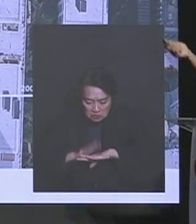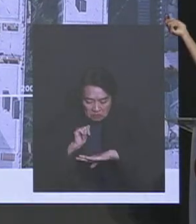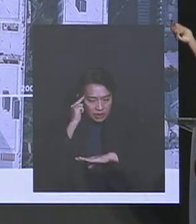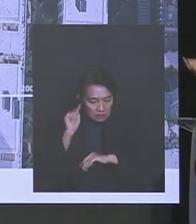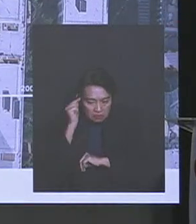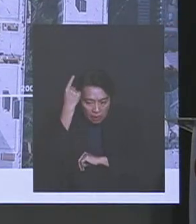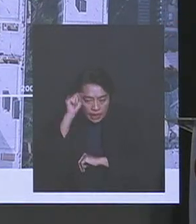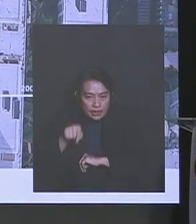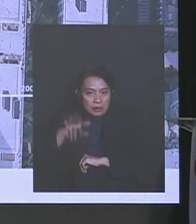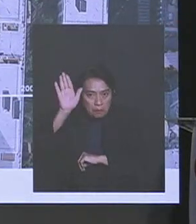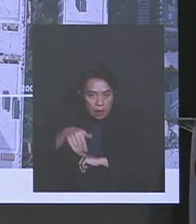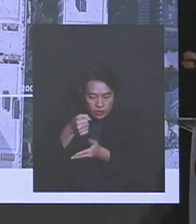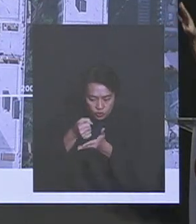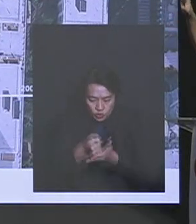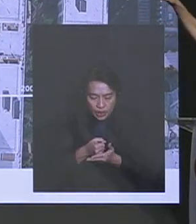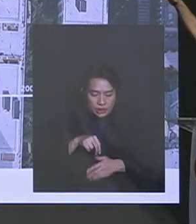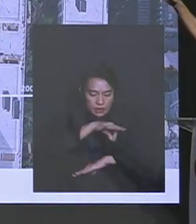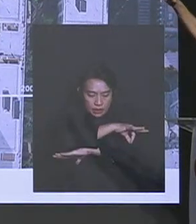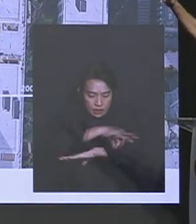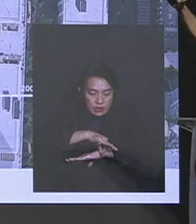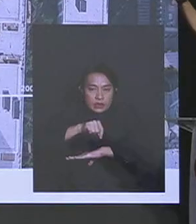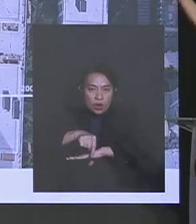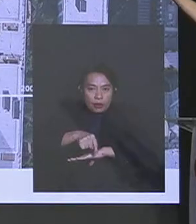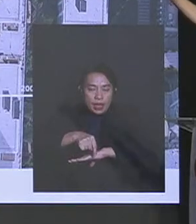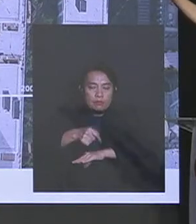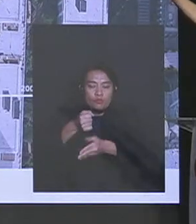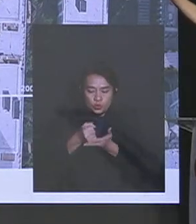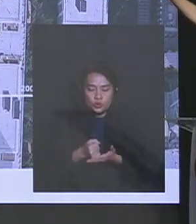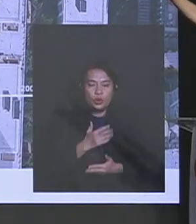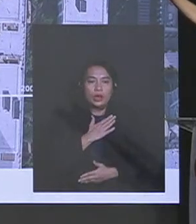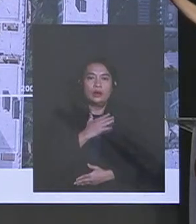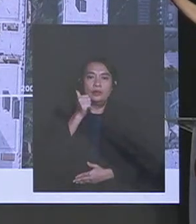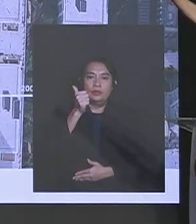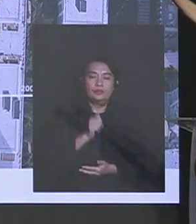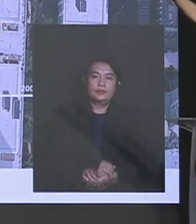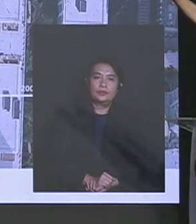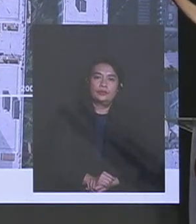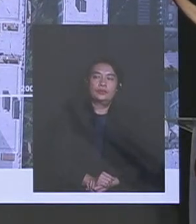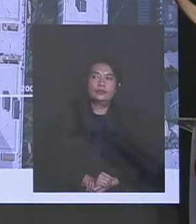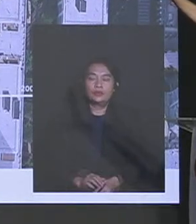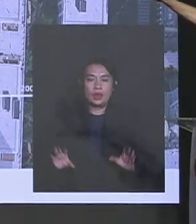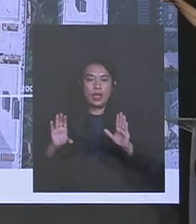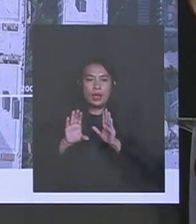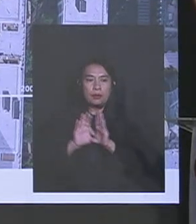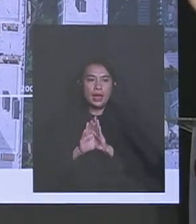And this I shared, this is a rendering of the same developer, it's just north of, and one day when the East